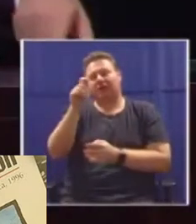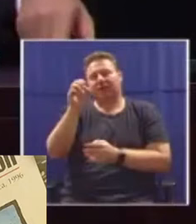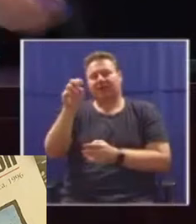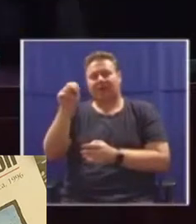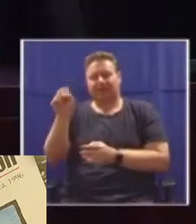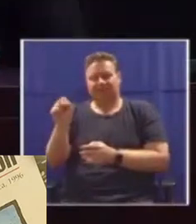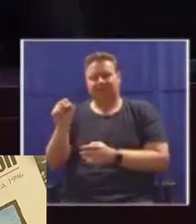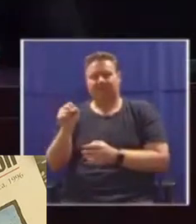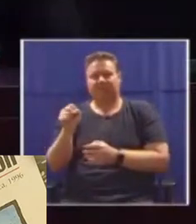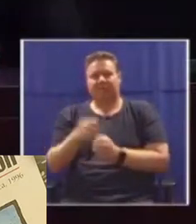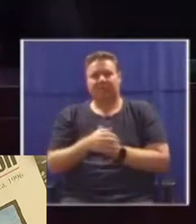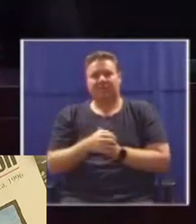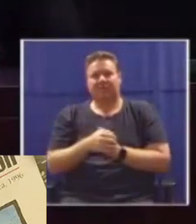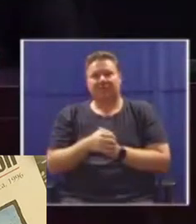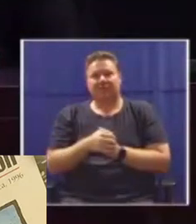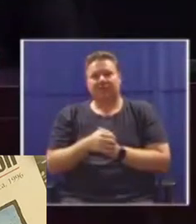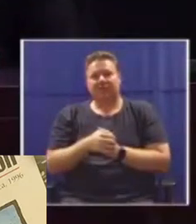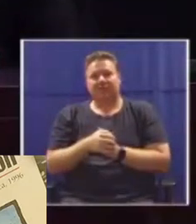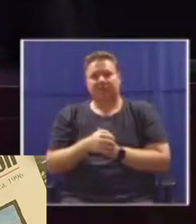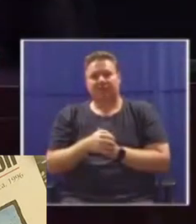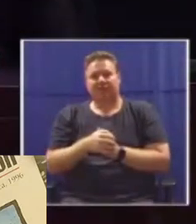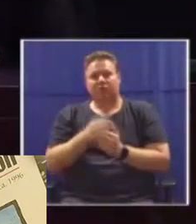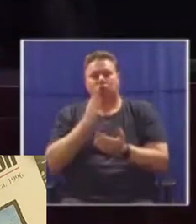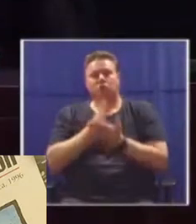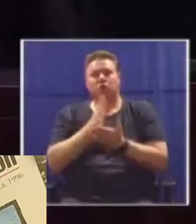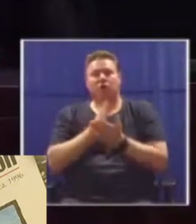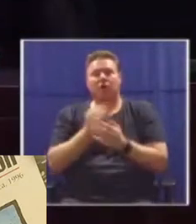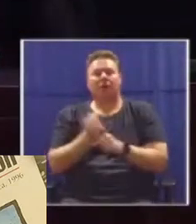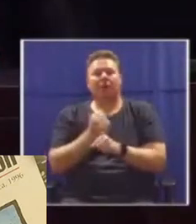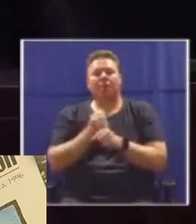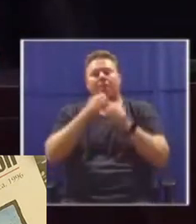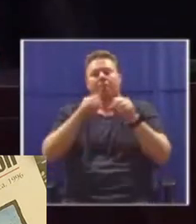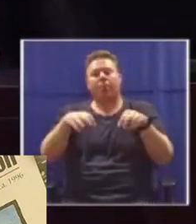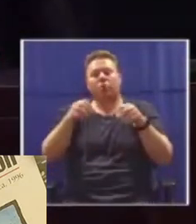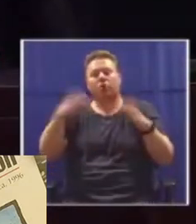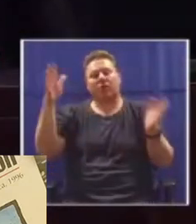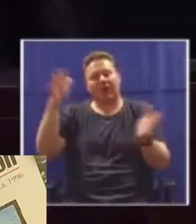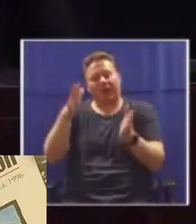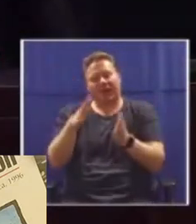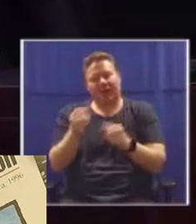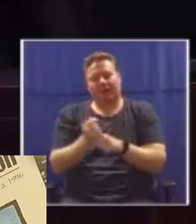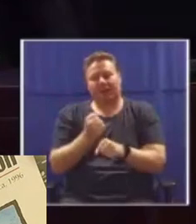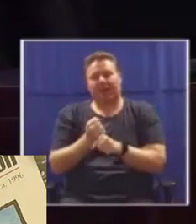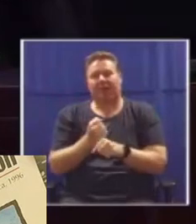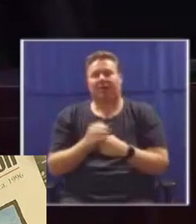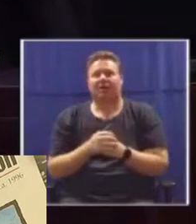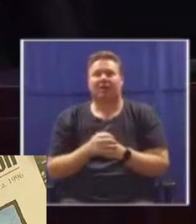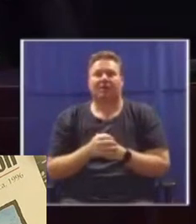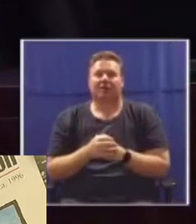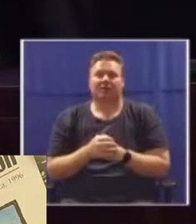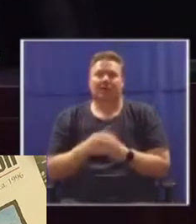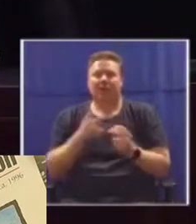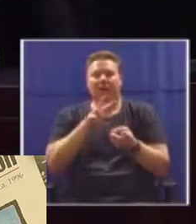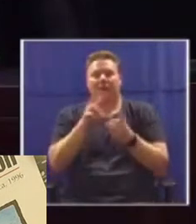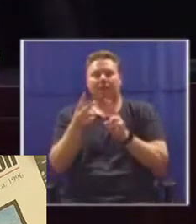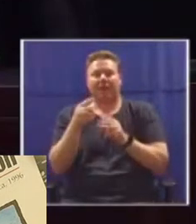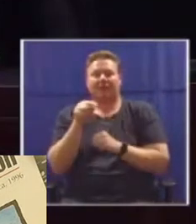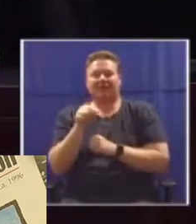relating to maritime pollution by law. Honorable House Chair, and the amendment relates to